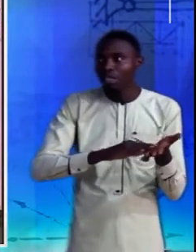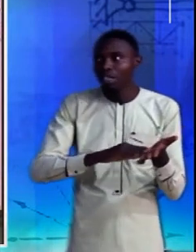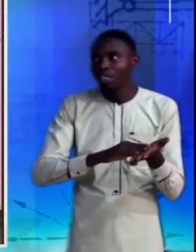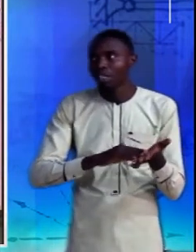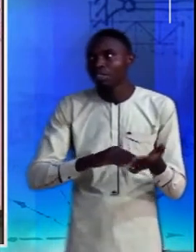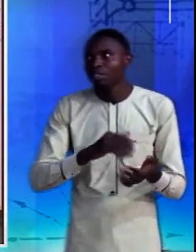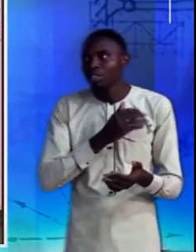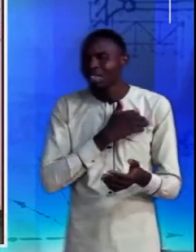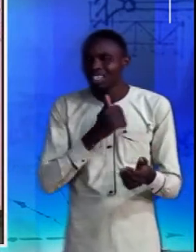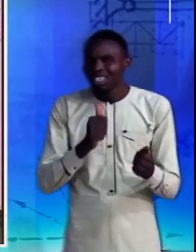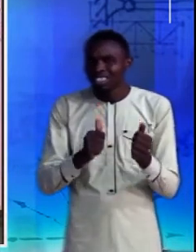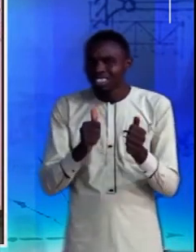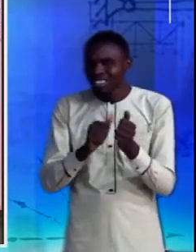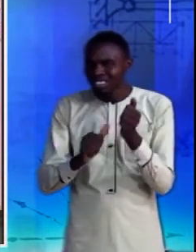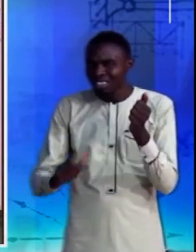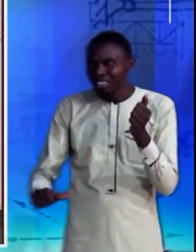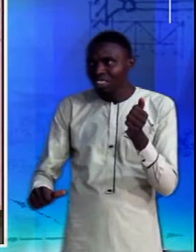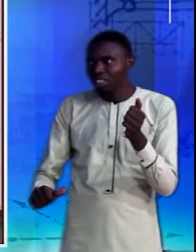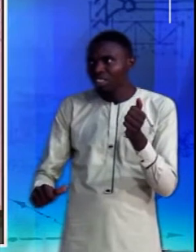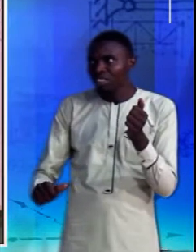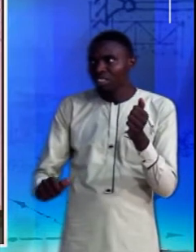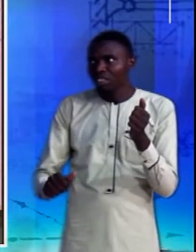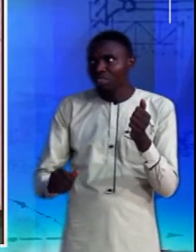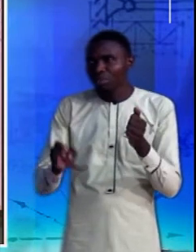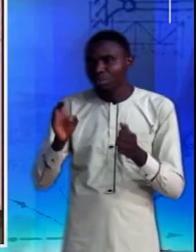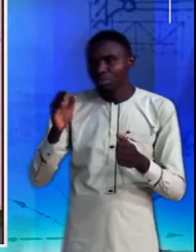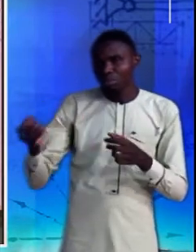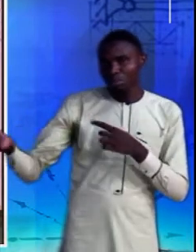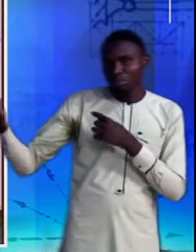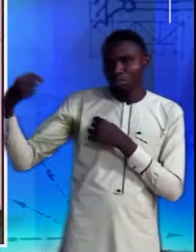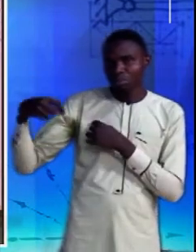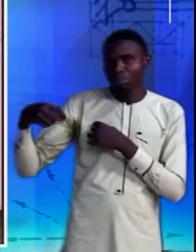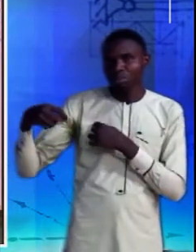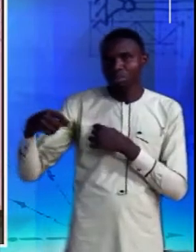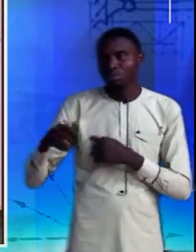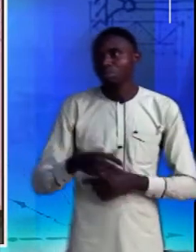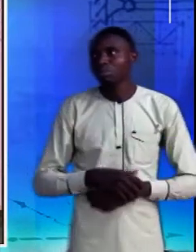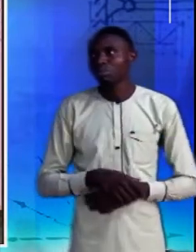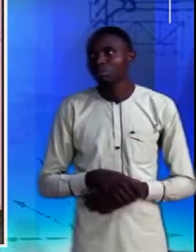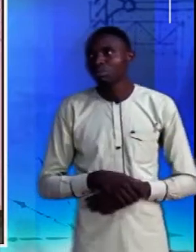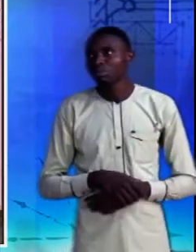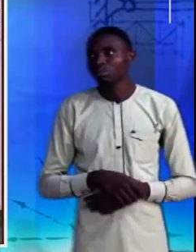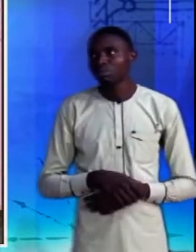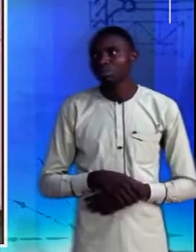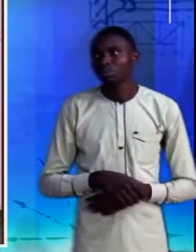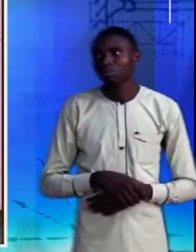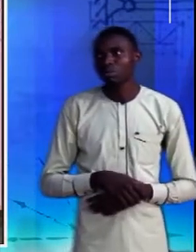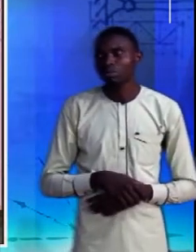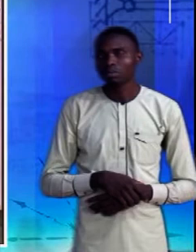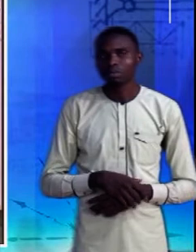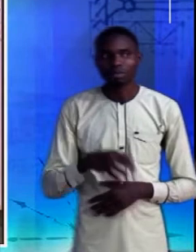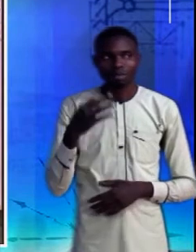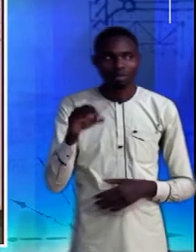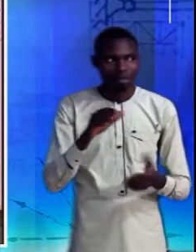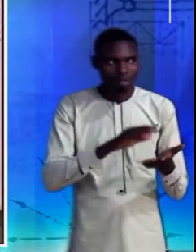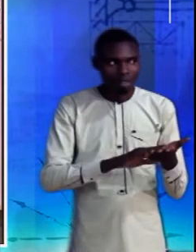o'clock a.m. to 2 p.m. So how can we know the total hours we are going to spend